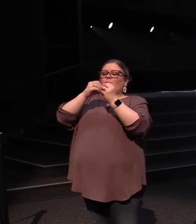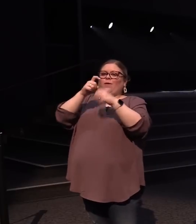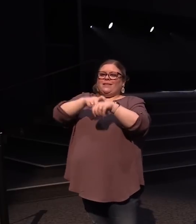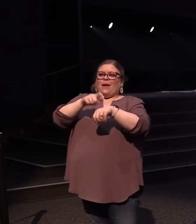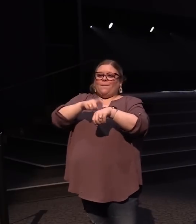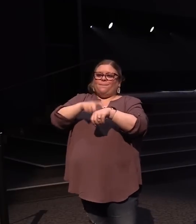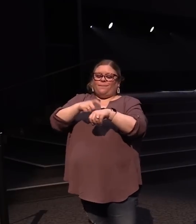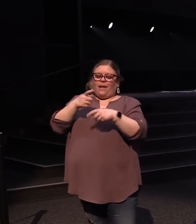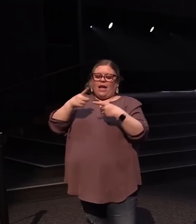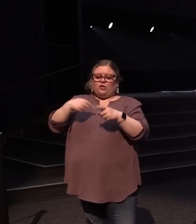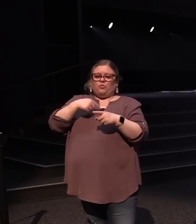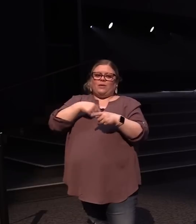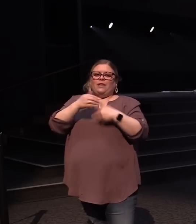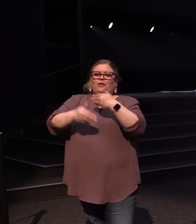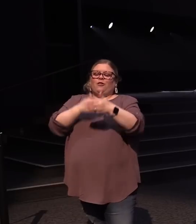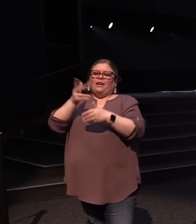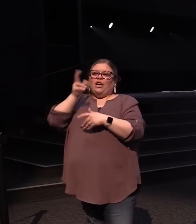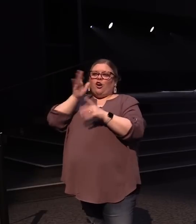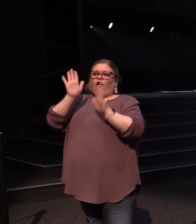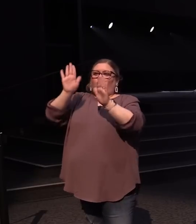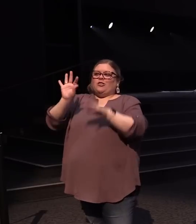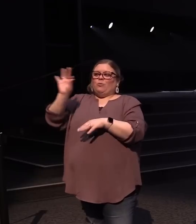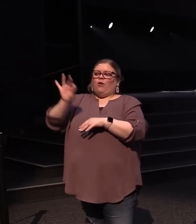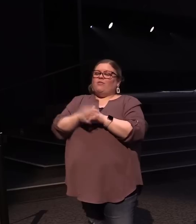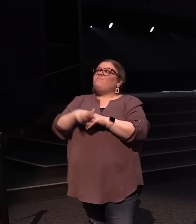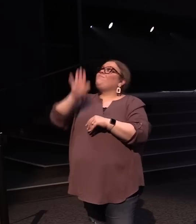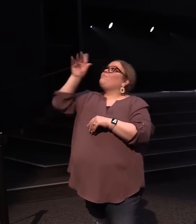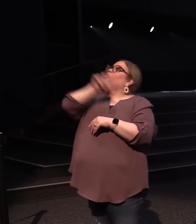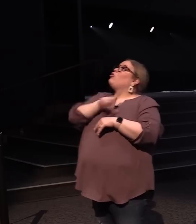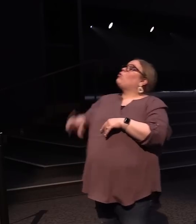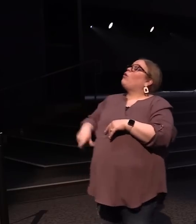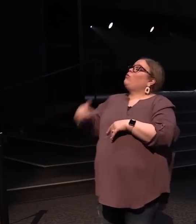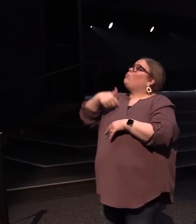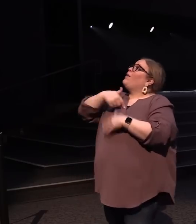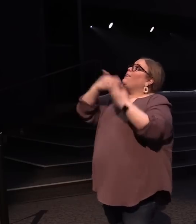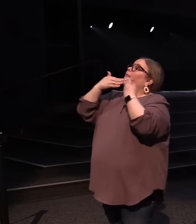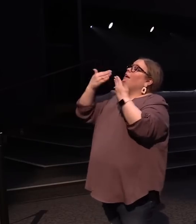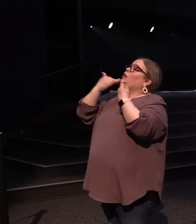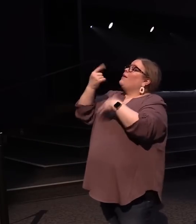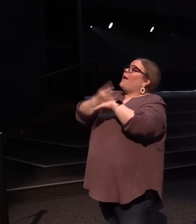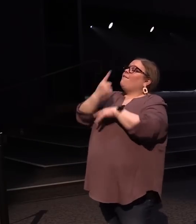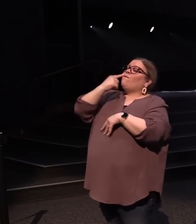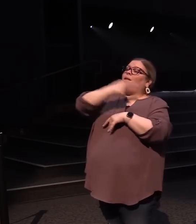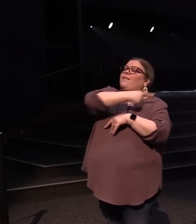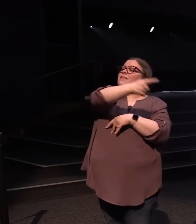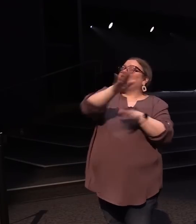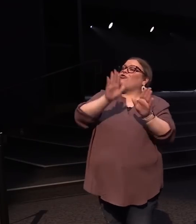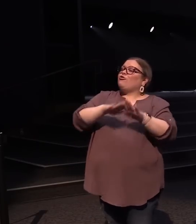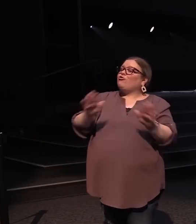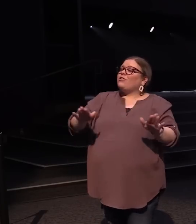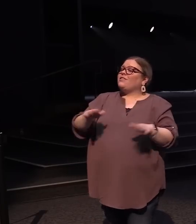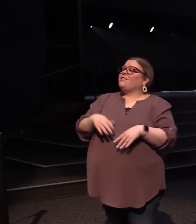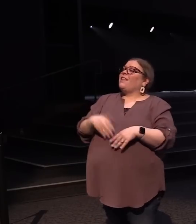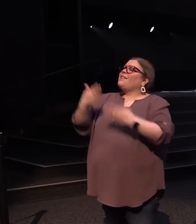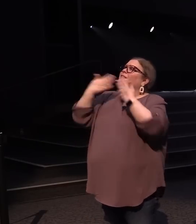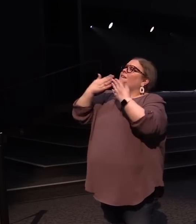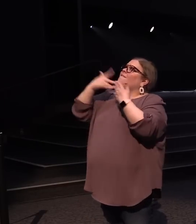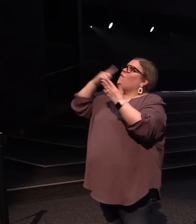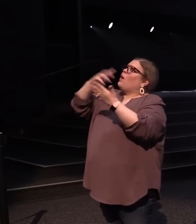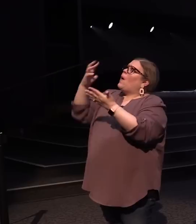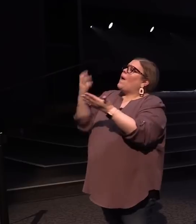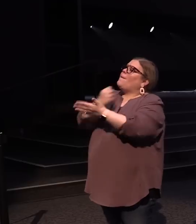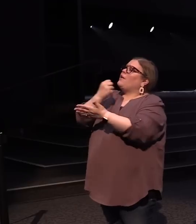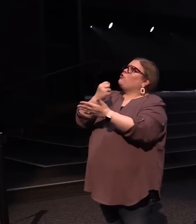you as we hear an awesome word. Lord, thank you again for these children. Thank you for the opportunity